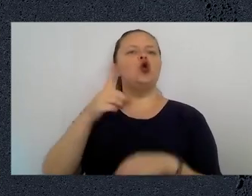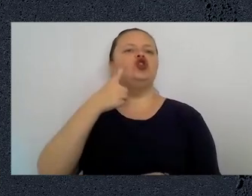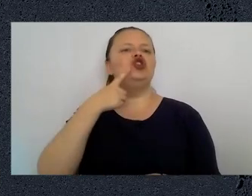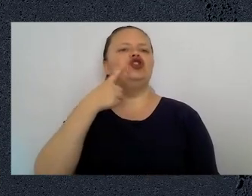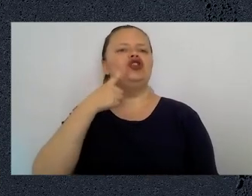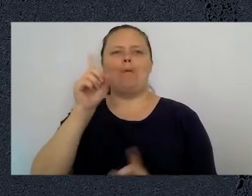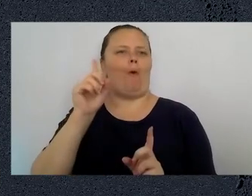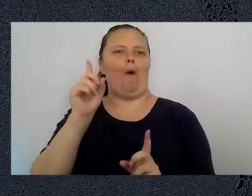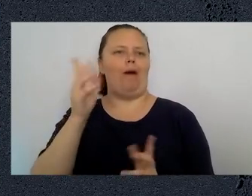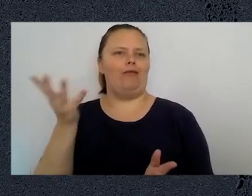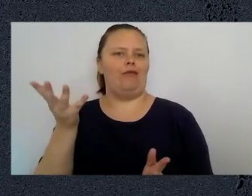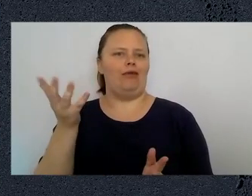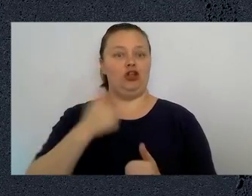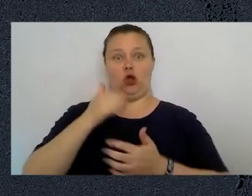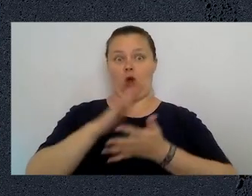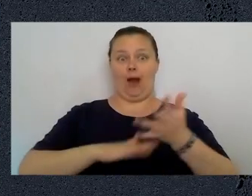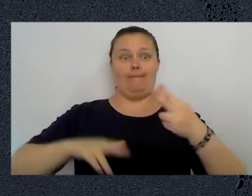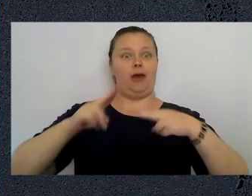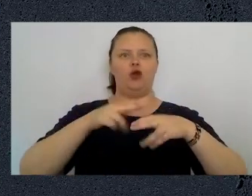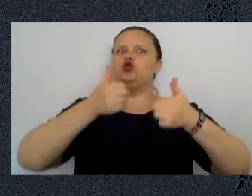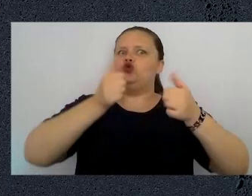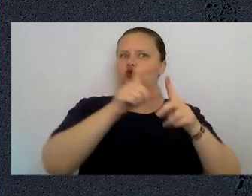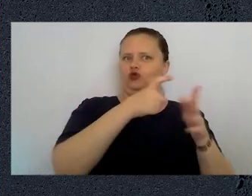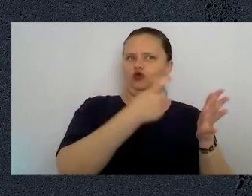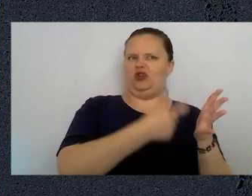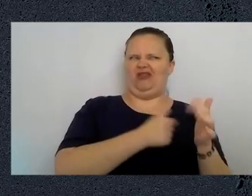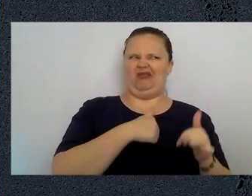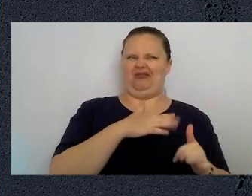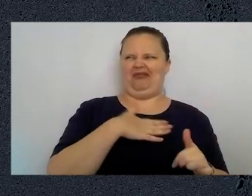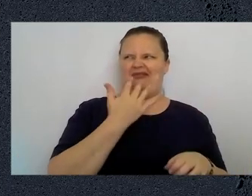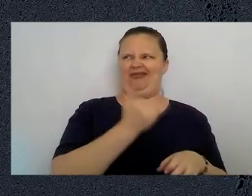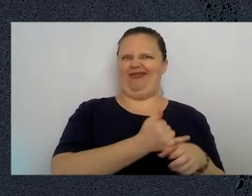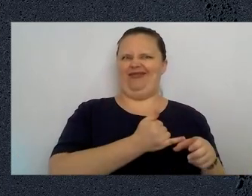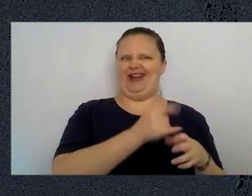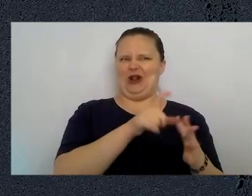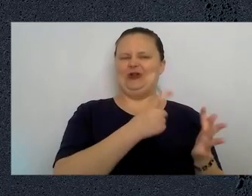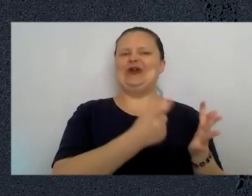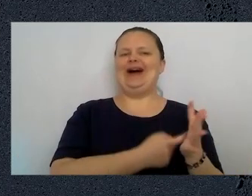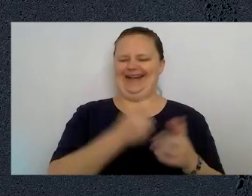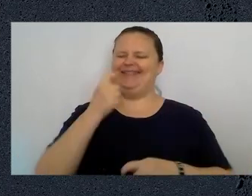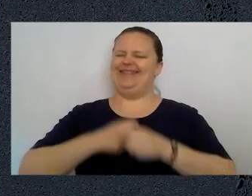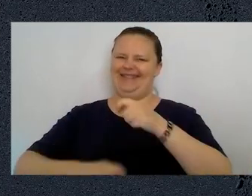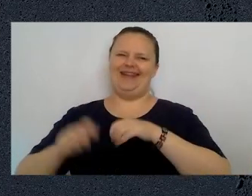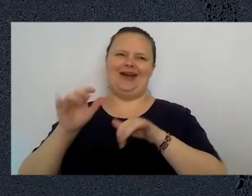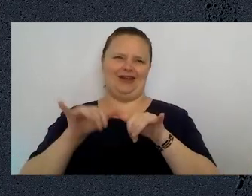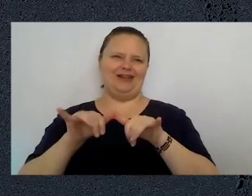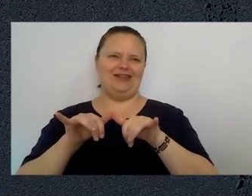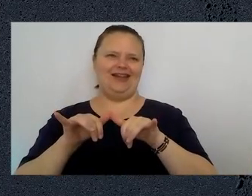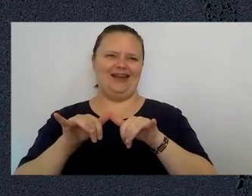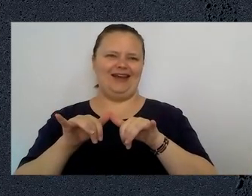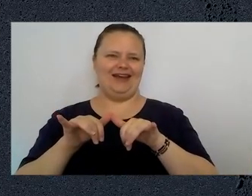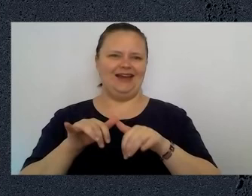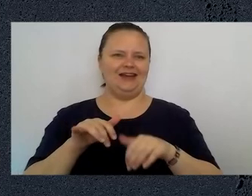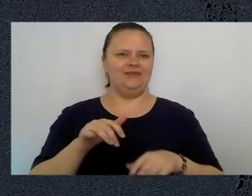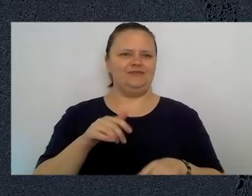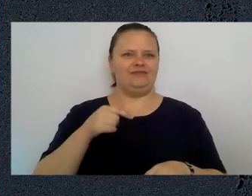be? Now, my parents are medical doctors, which meant I will not become a medical doctor. It meant I'll become an engineer, as most kids do, and run in the